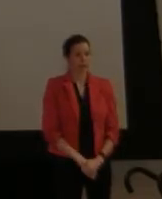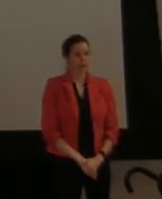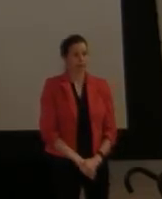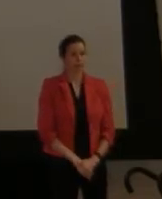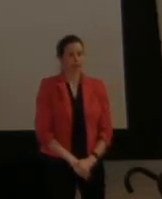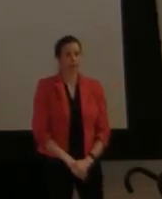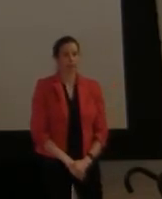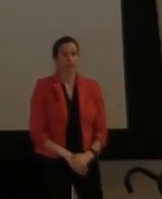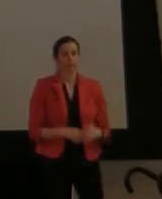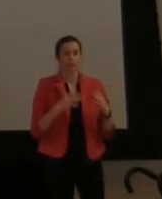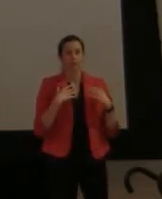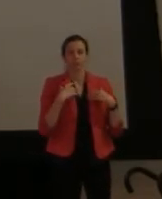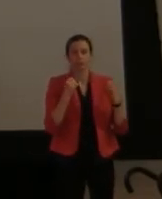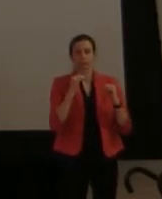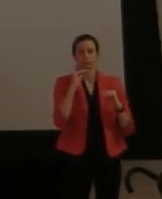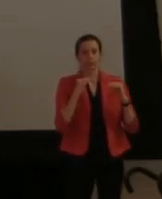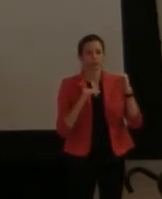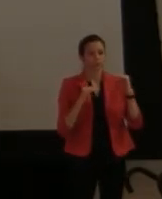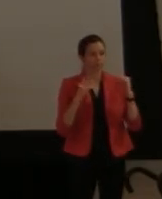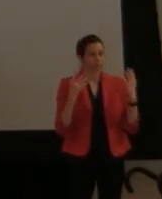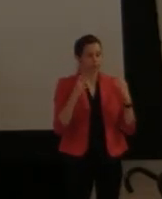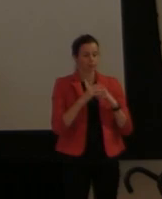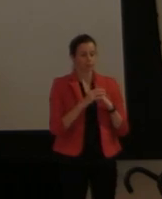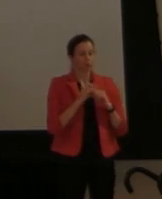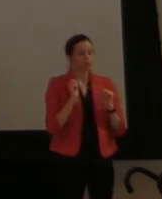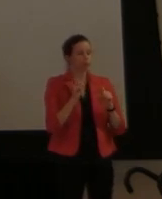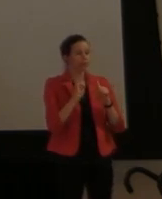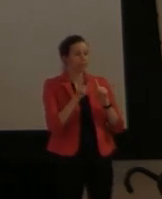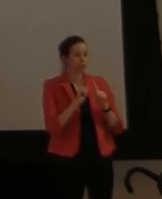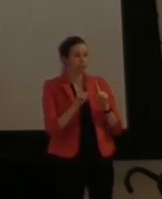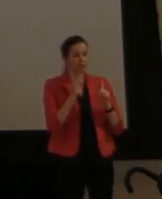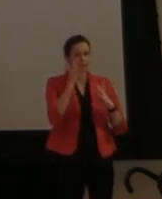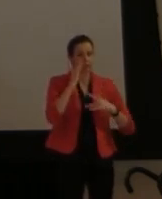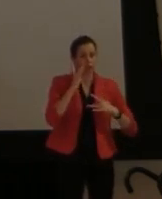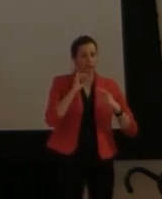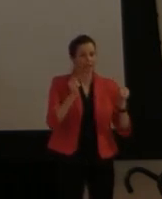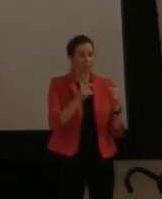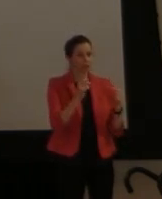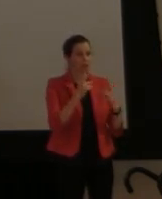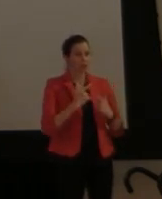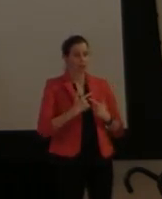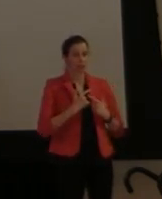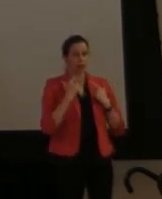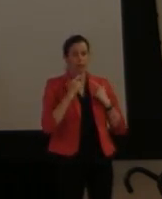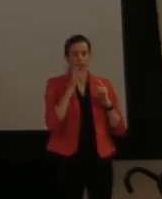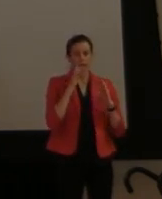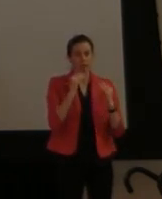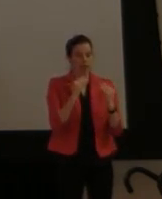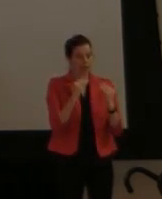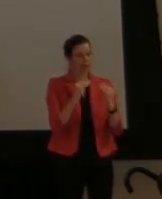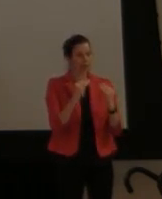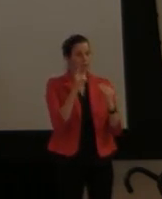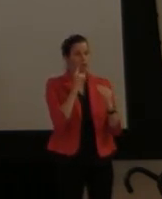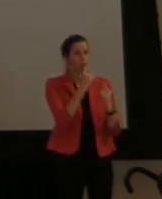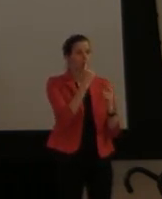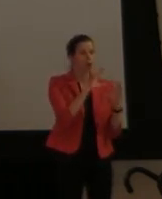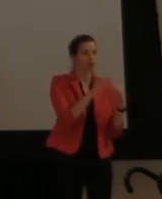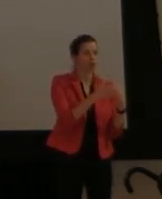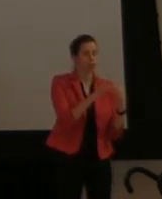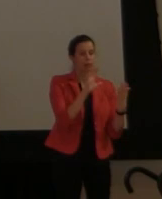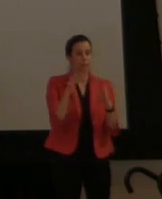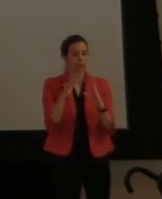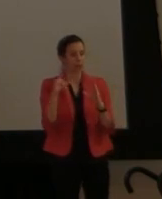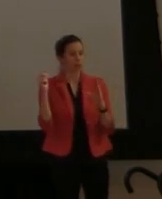So health disparities can be defined as differences in illness, injury, or life expectancy of one group versus